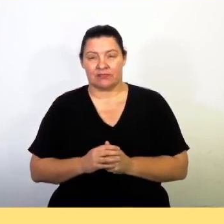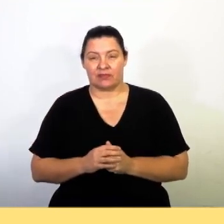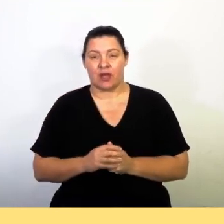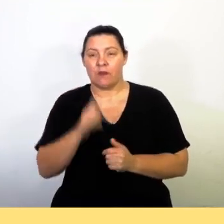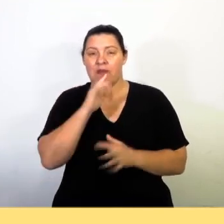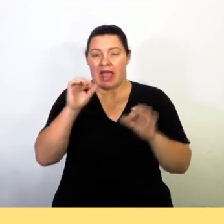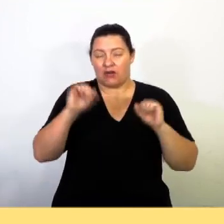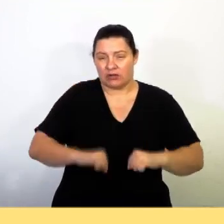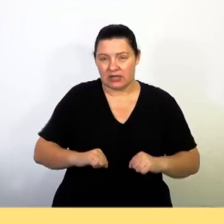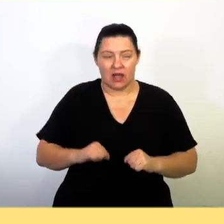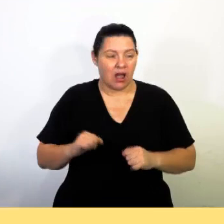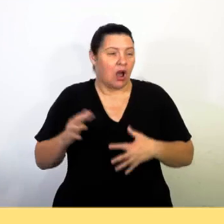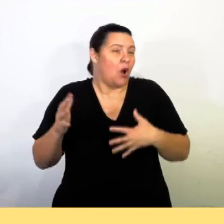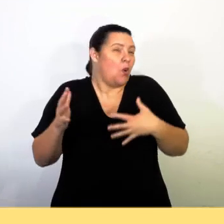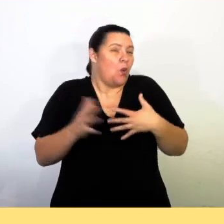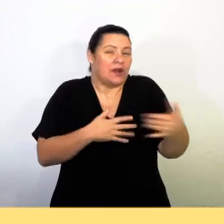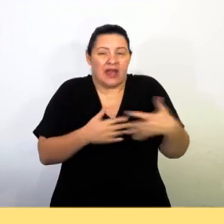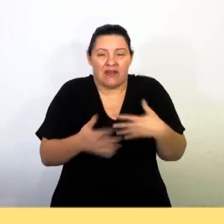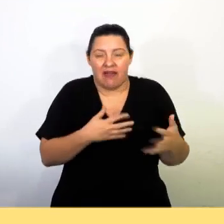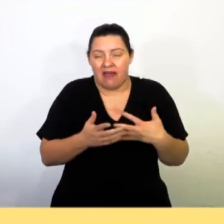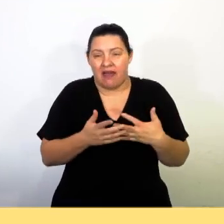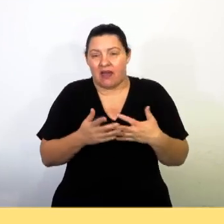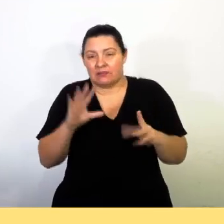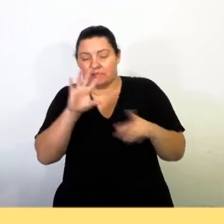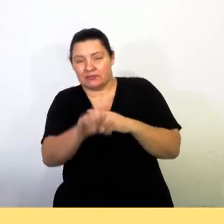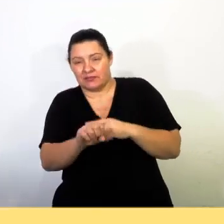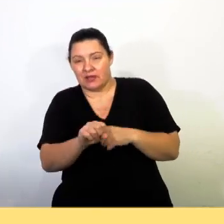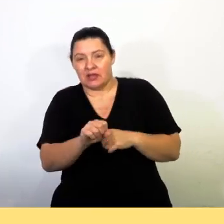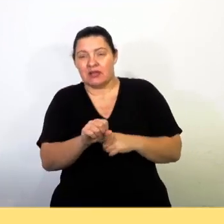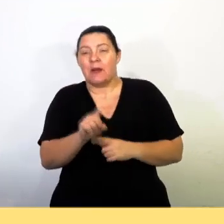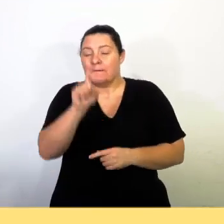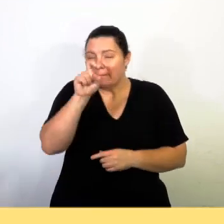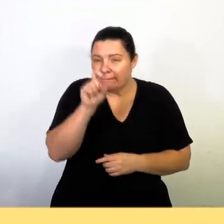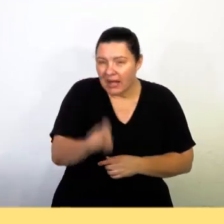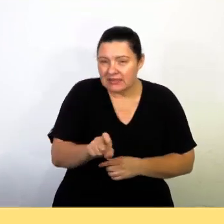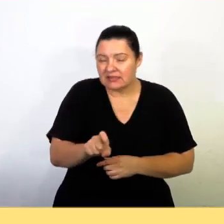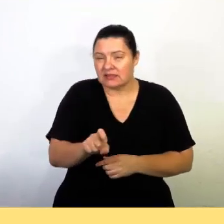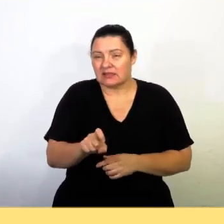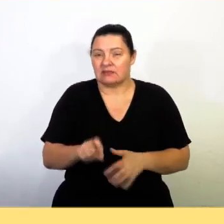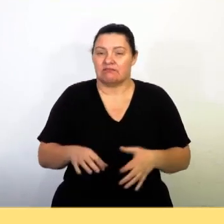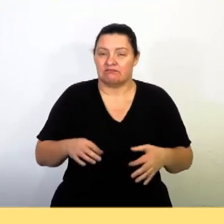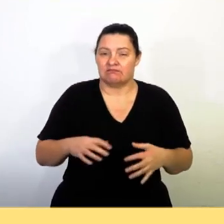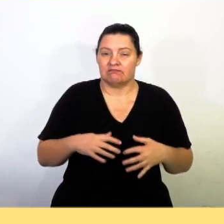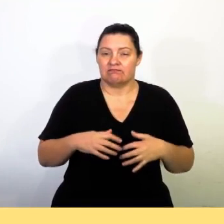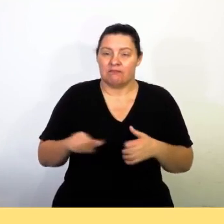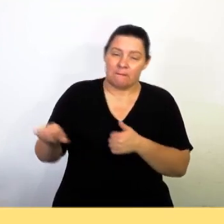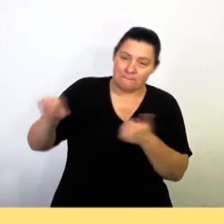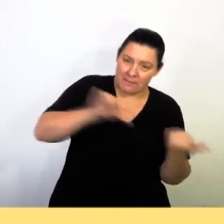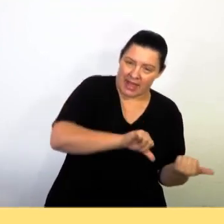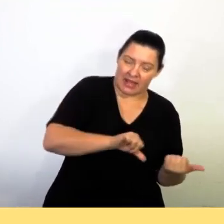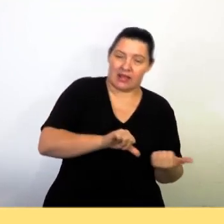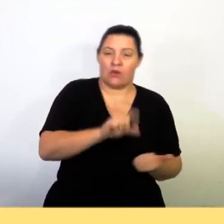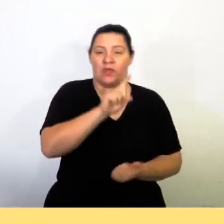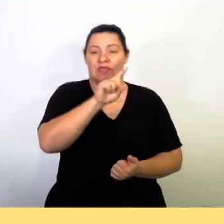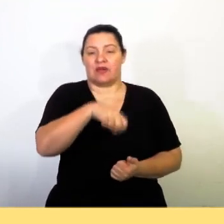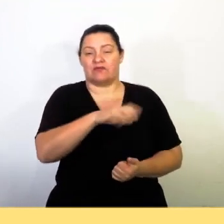870. And then we agree that whatever that has been spent must then be restored. That means I'm